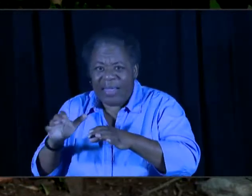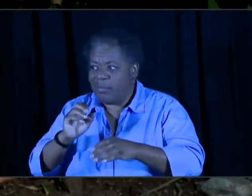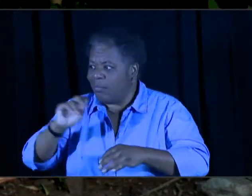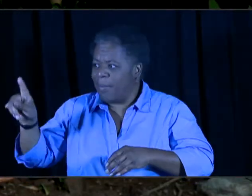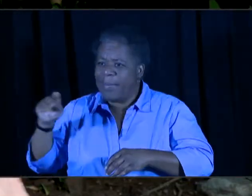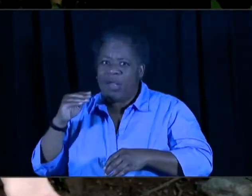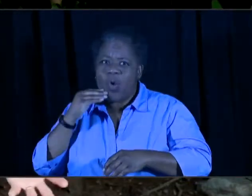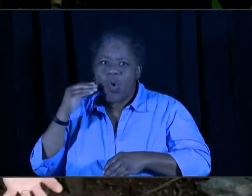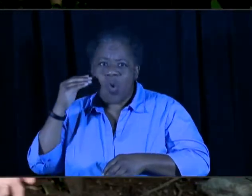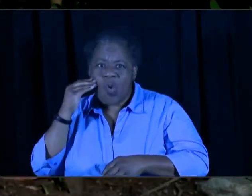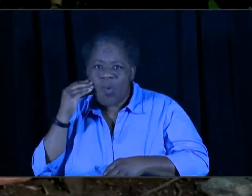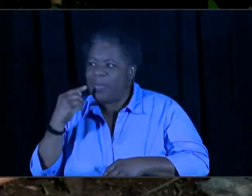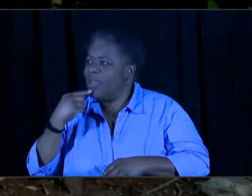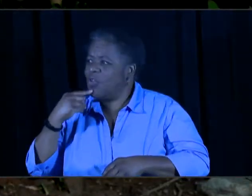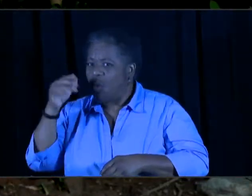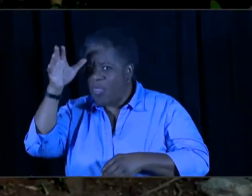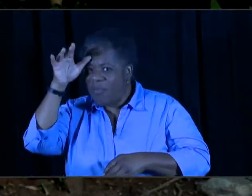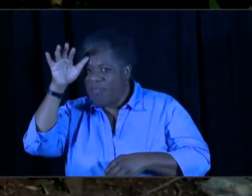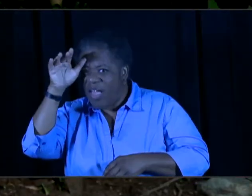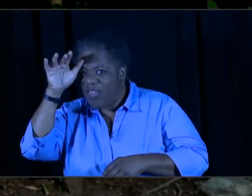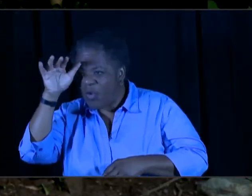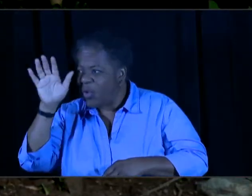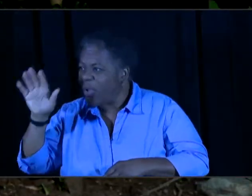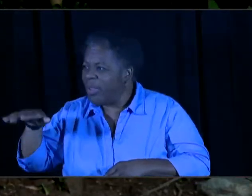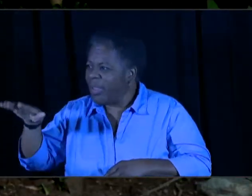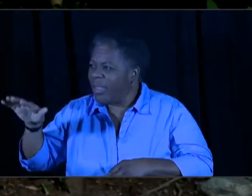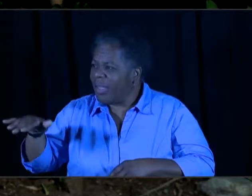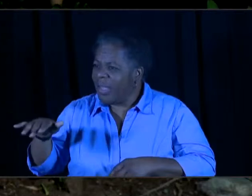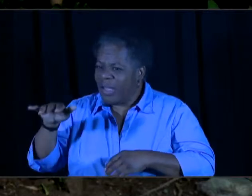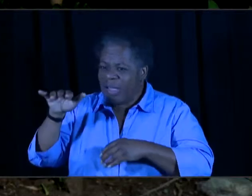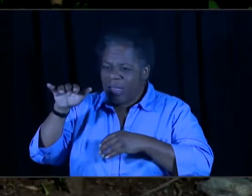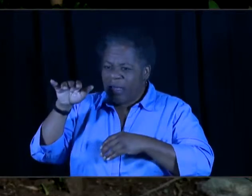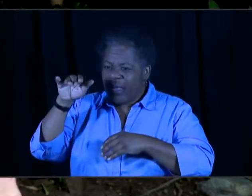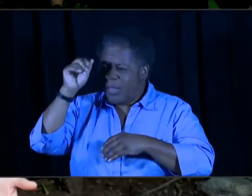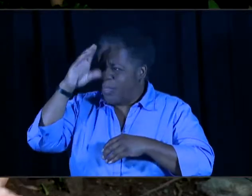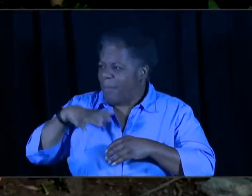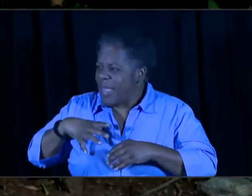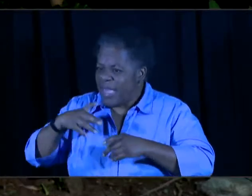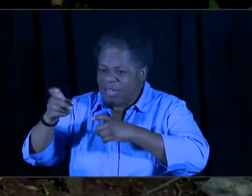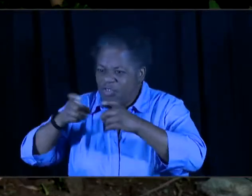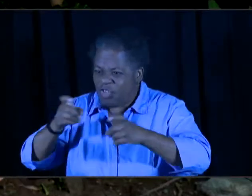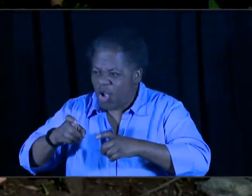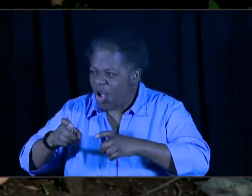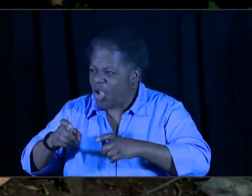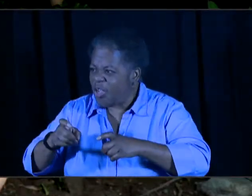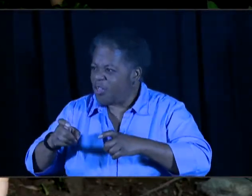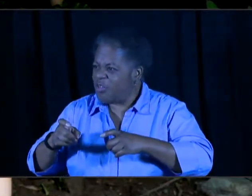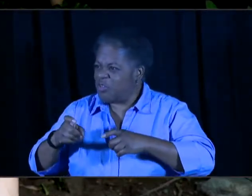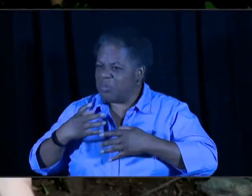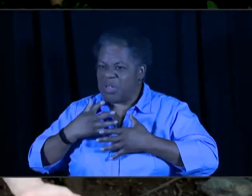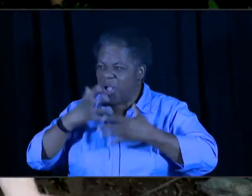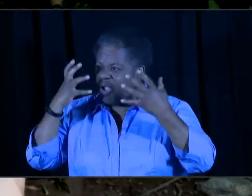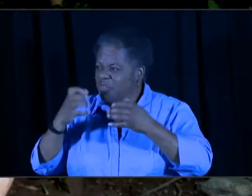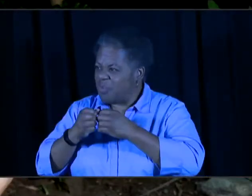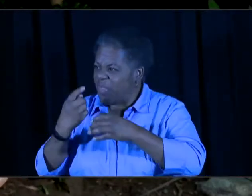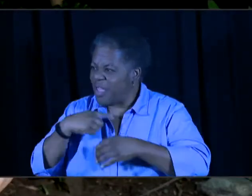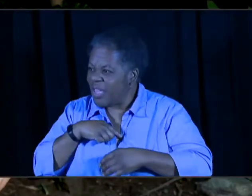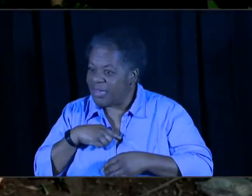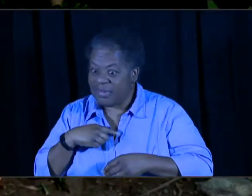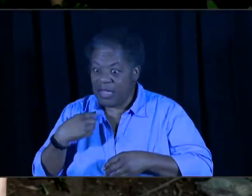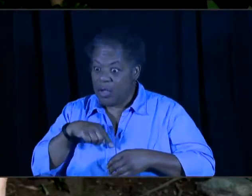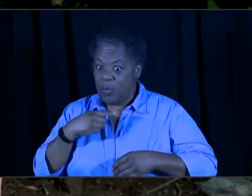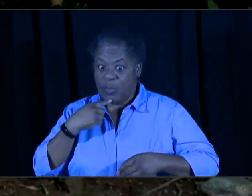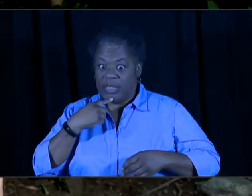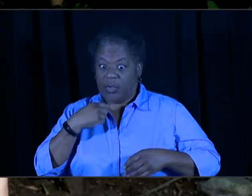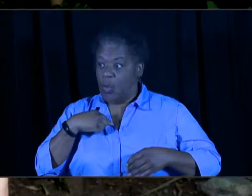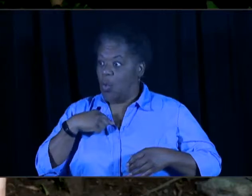happened. "The man who was in charge, he spoke harshly to us and threatened our lives. We told him we were honest men, that